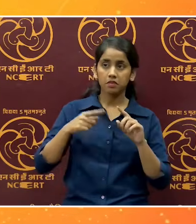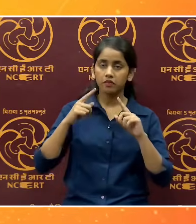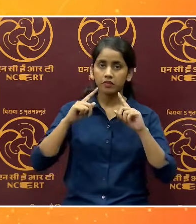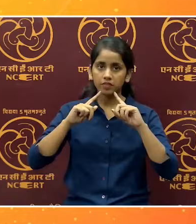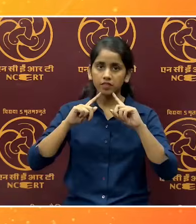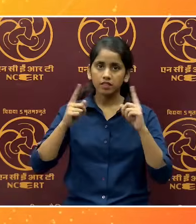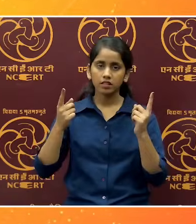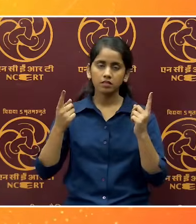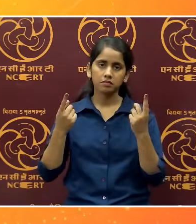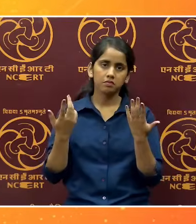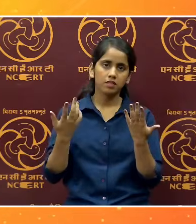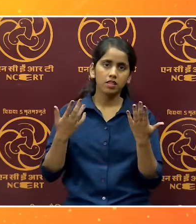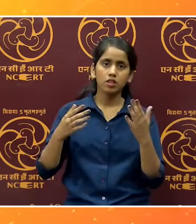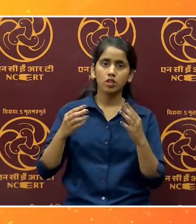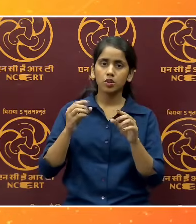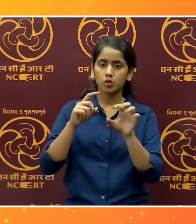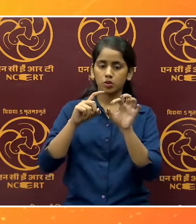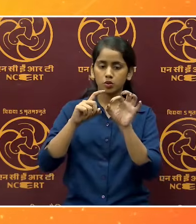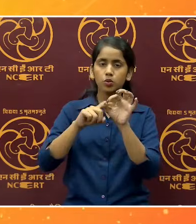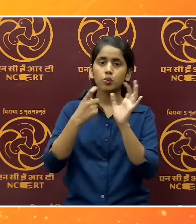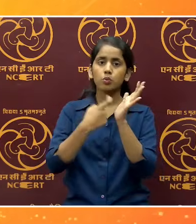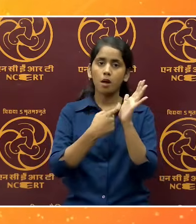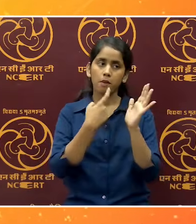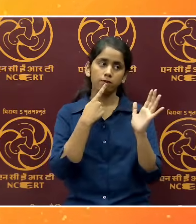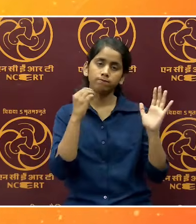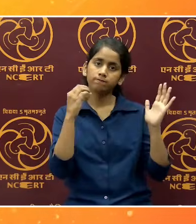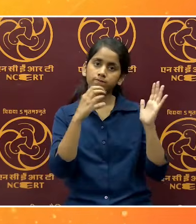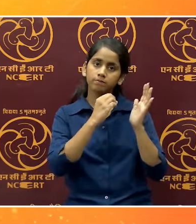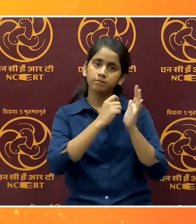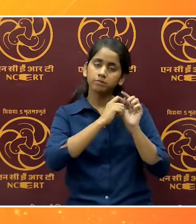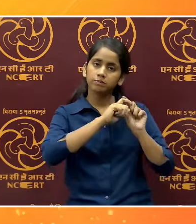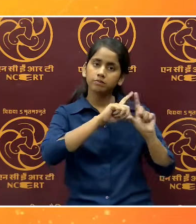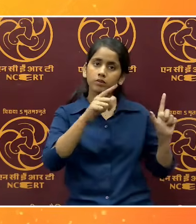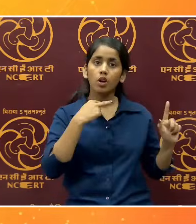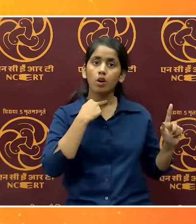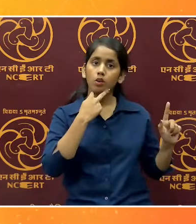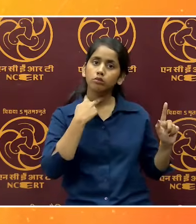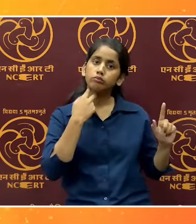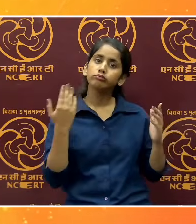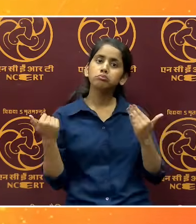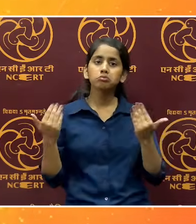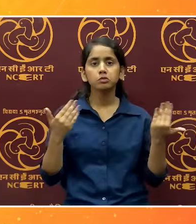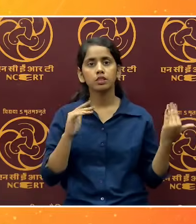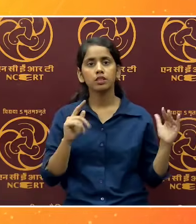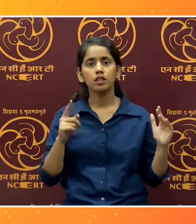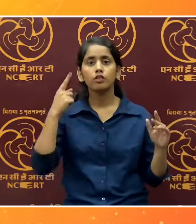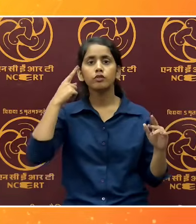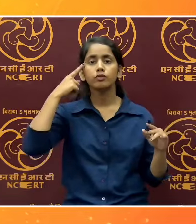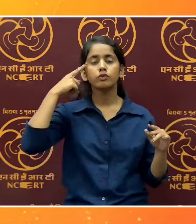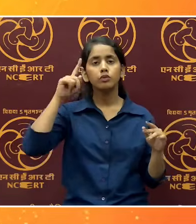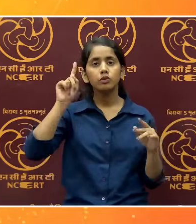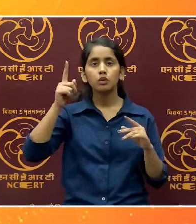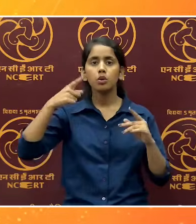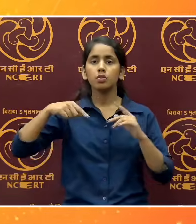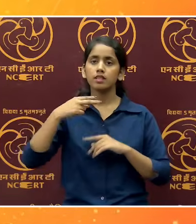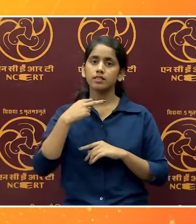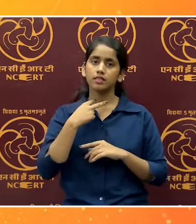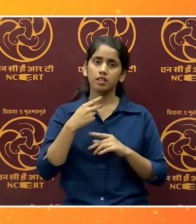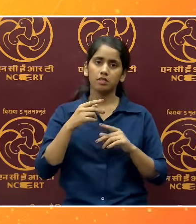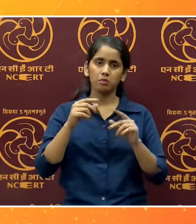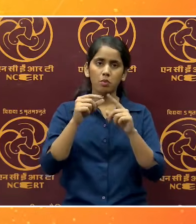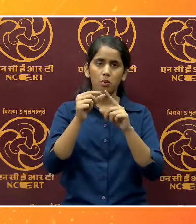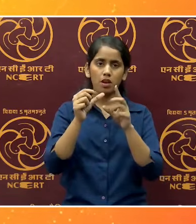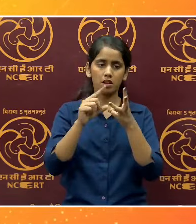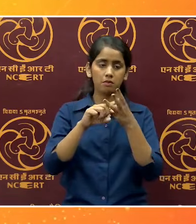shared, I have shared the QR code earlier as well. So, the audio resources could be used for using the sound of a